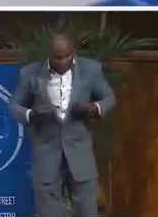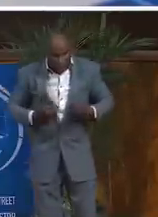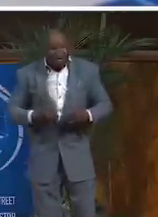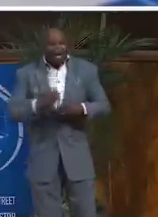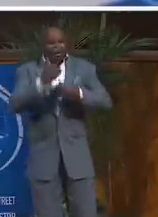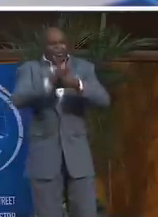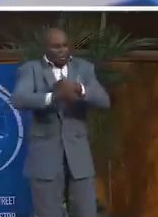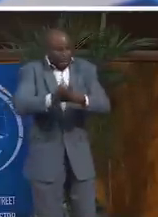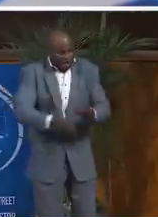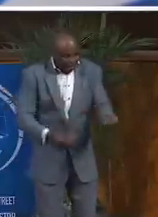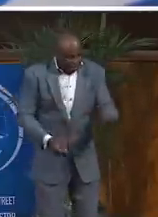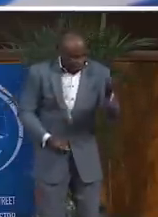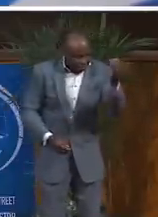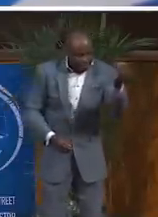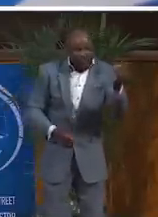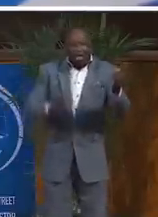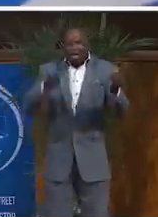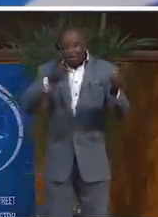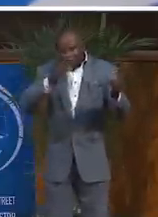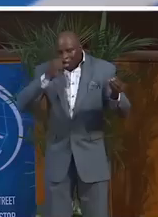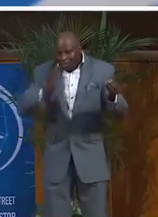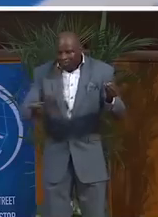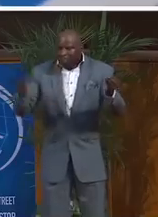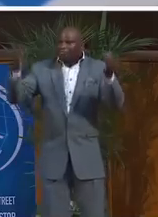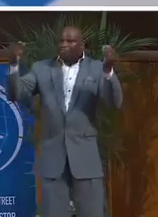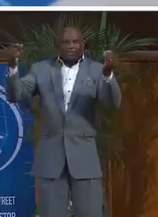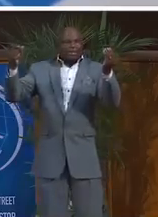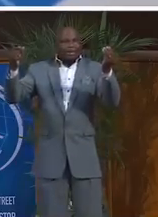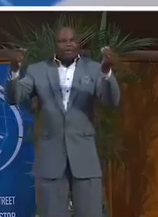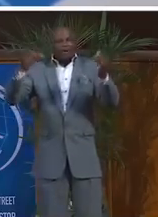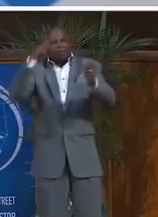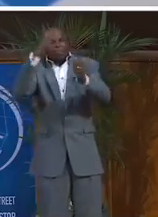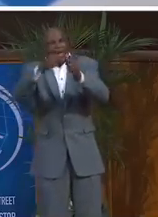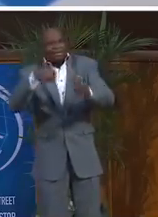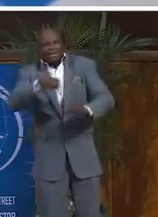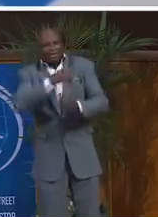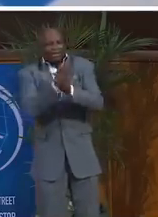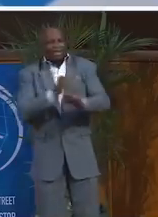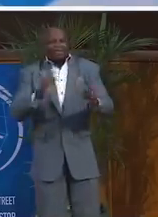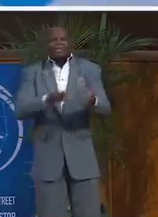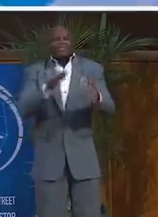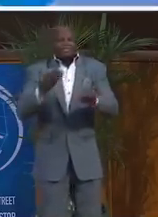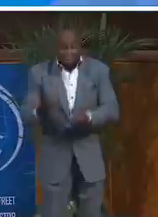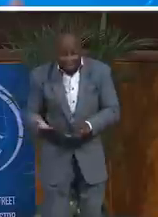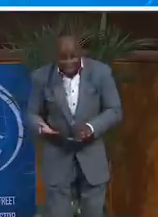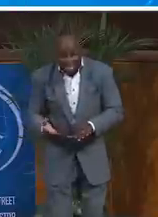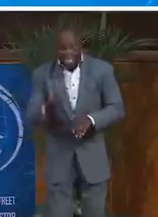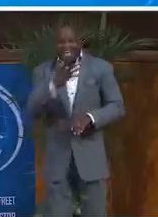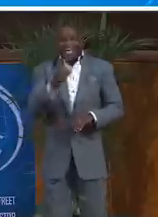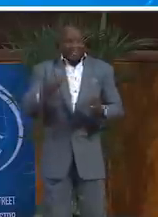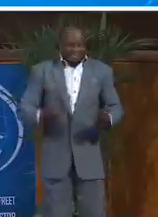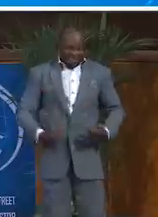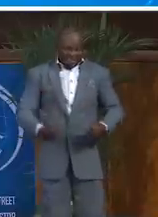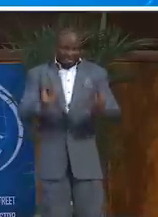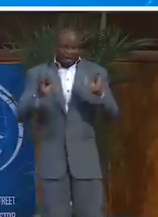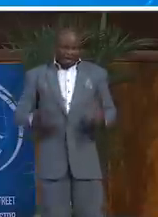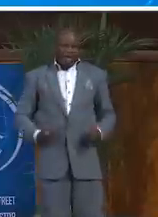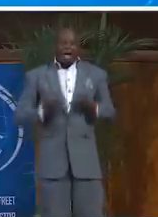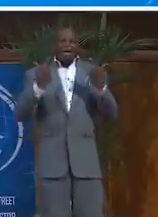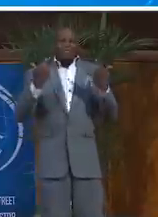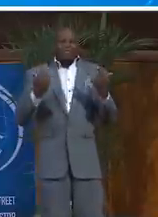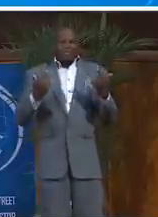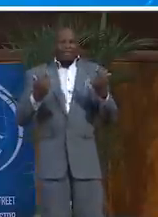bread, our cup. May they remind us that our Savior was dead and is alive